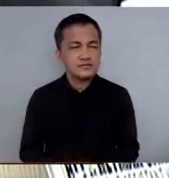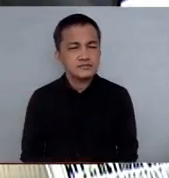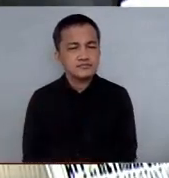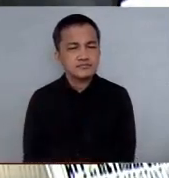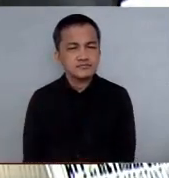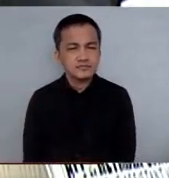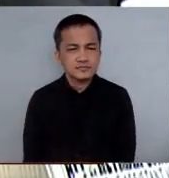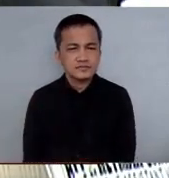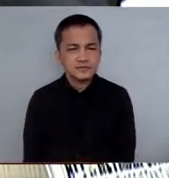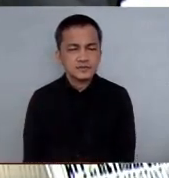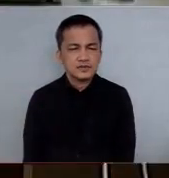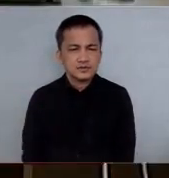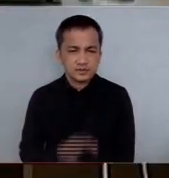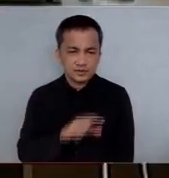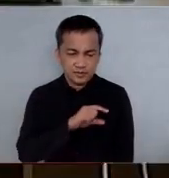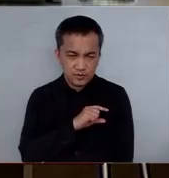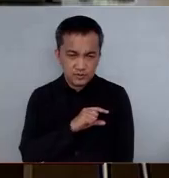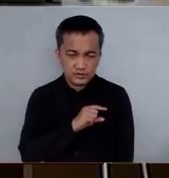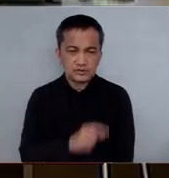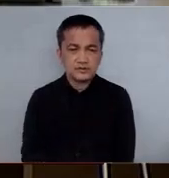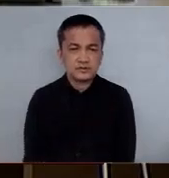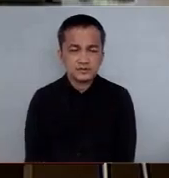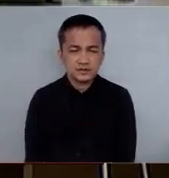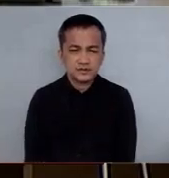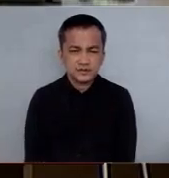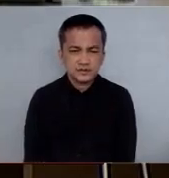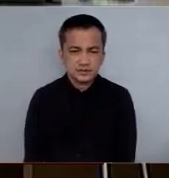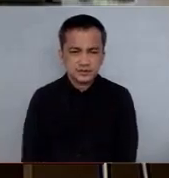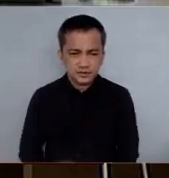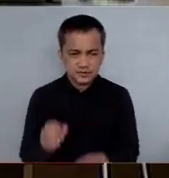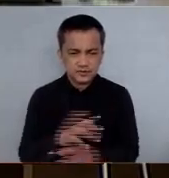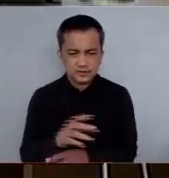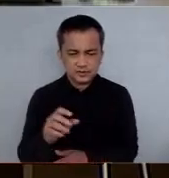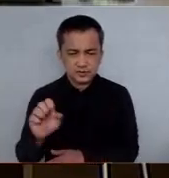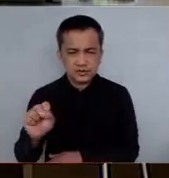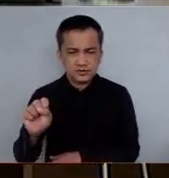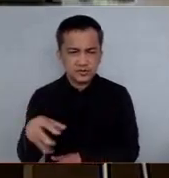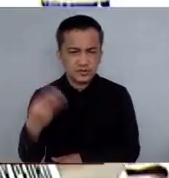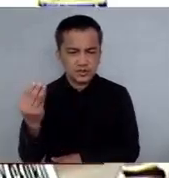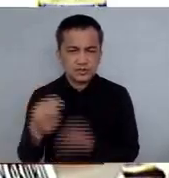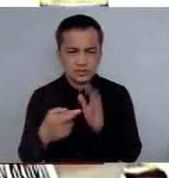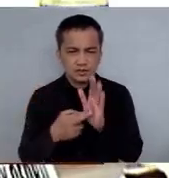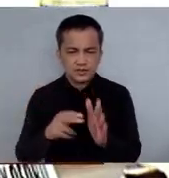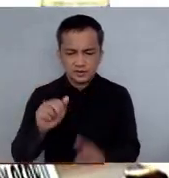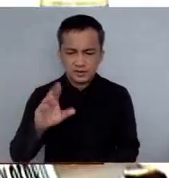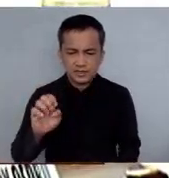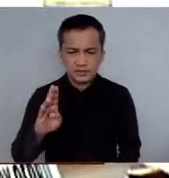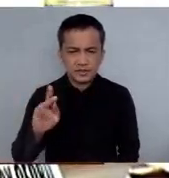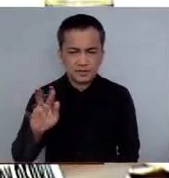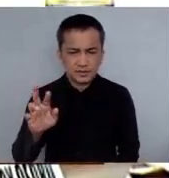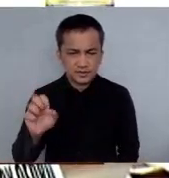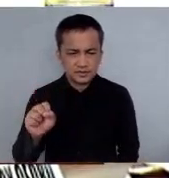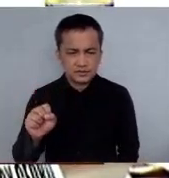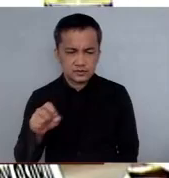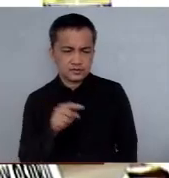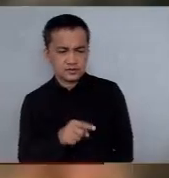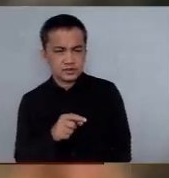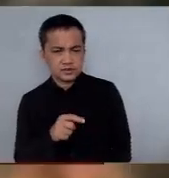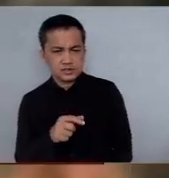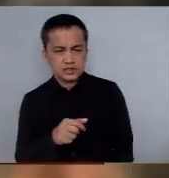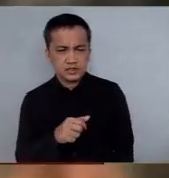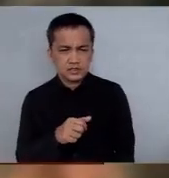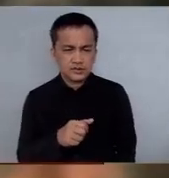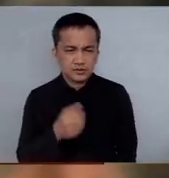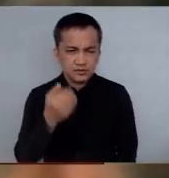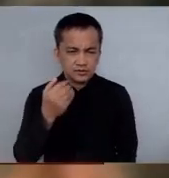law enforcement agencies. Belta dyan ni Surigao del Norte Representative Ace Barbers. Kung ganon, hindi raw sapat ang ginagawa